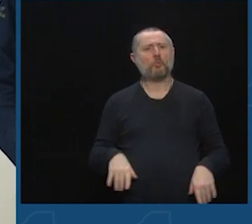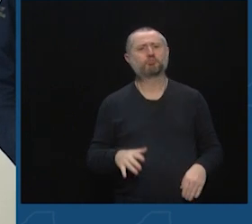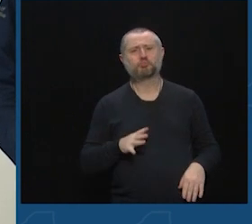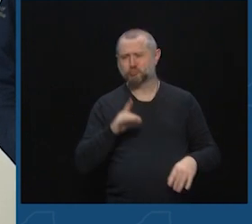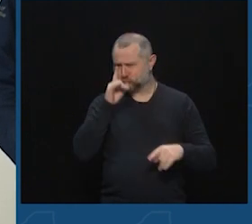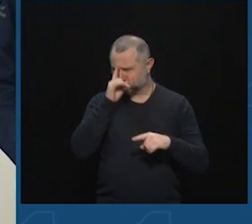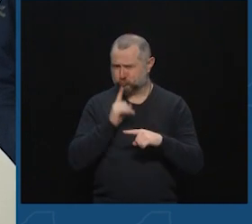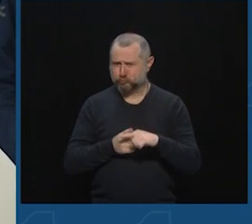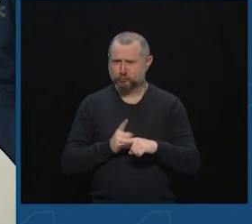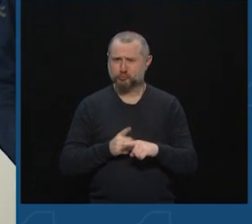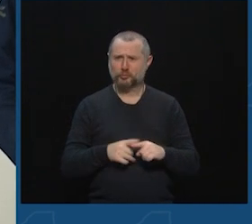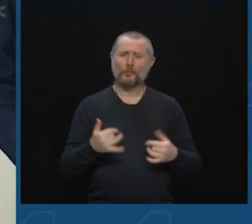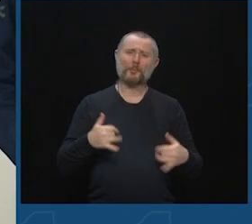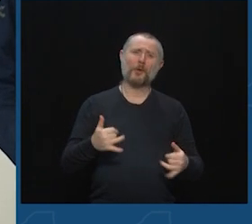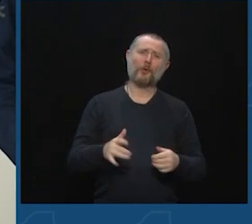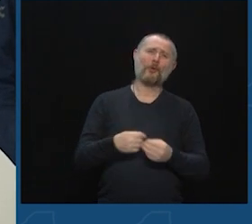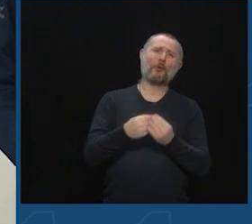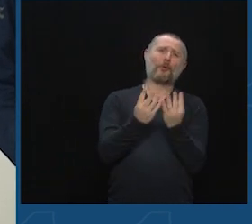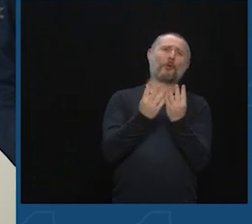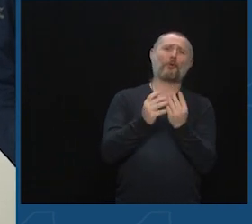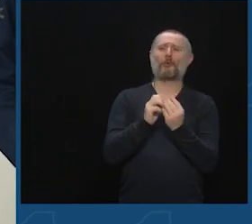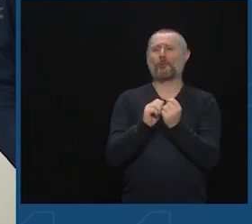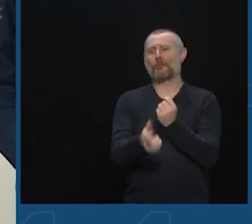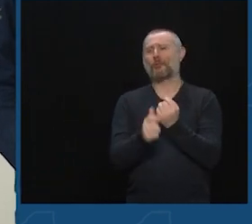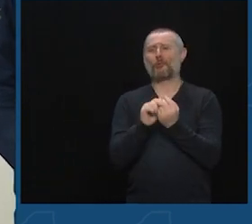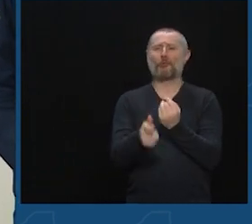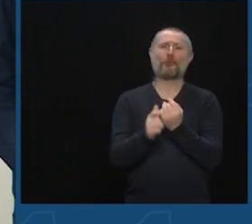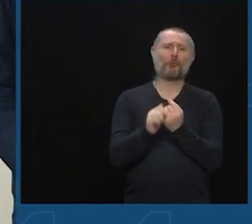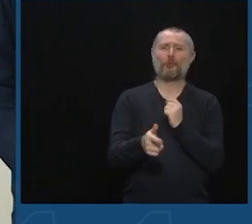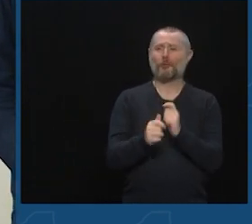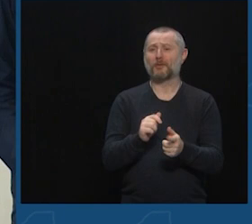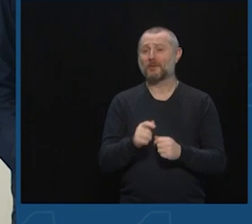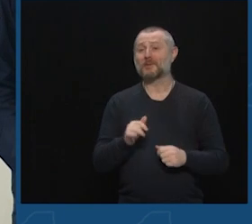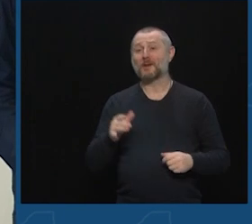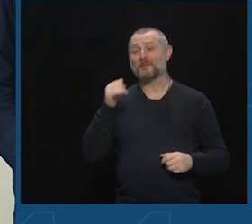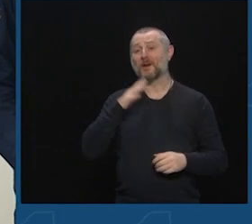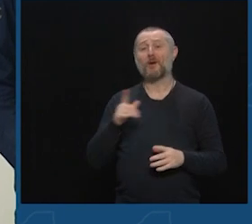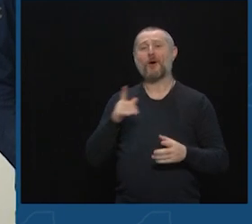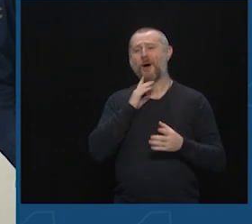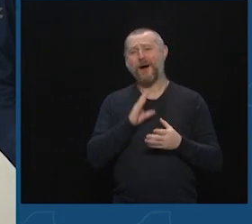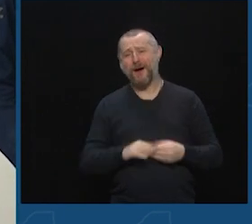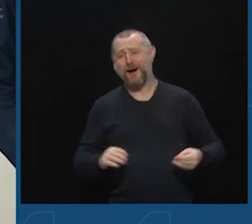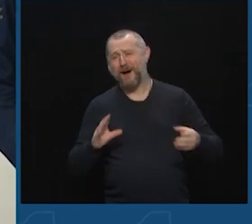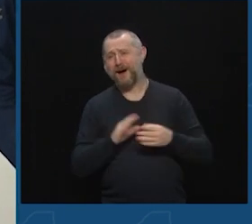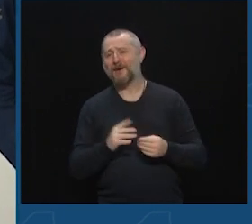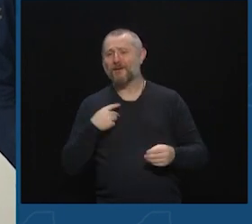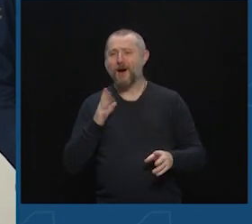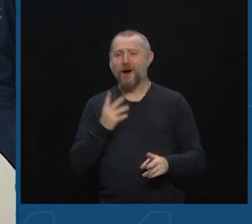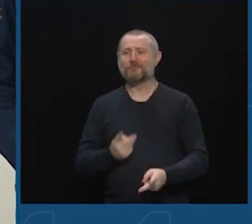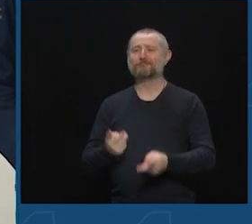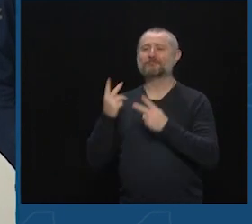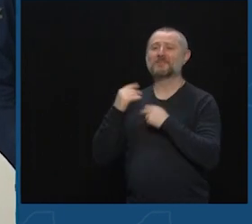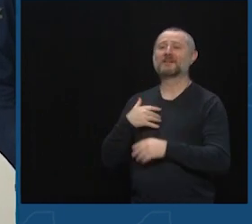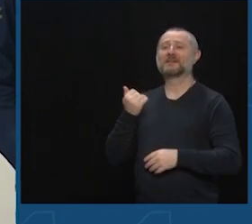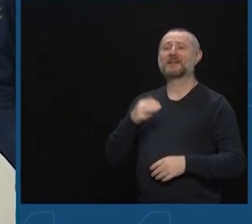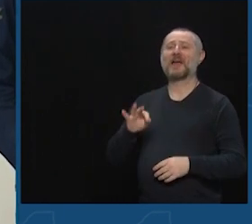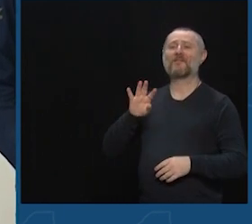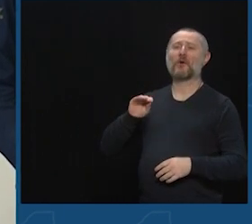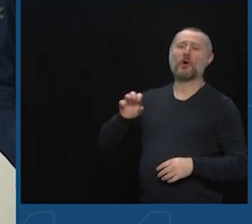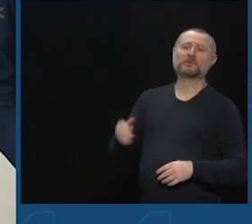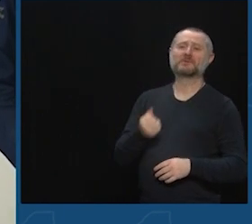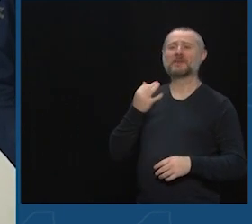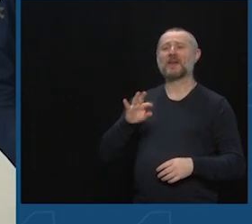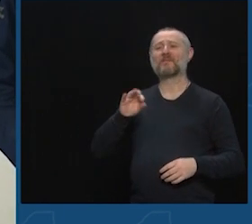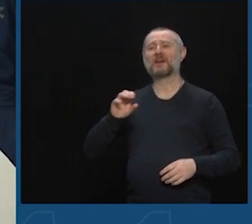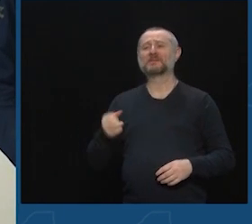me that the 1940s and 50s he traveled the world singing vaudeville, singing in performances. And so, of